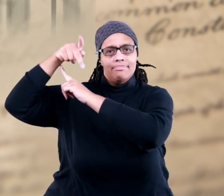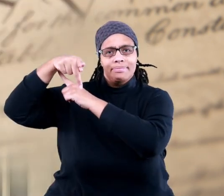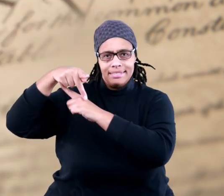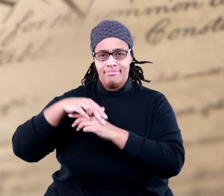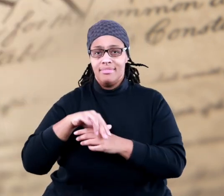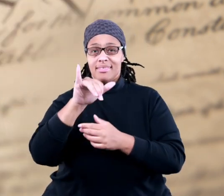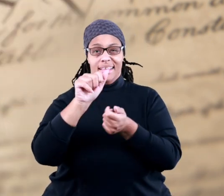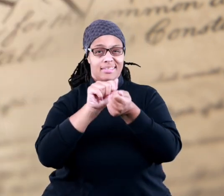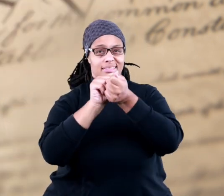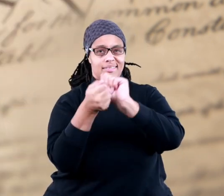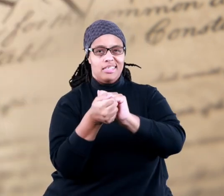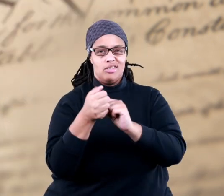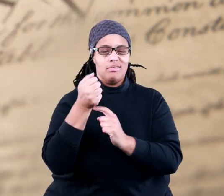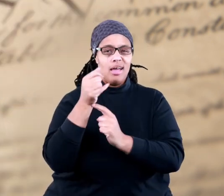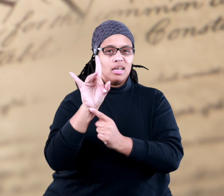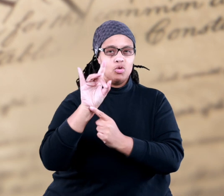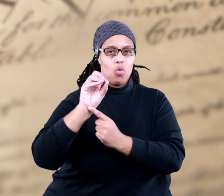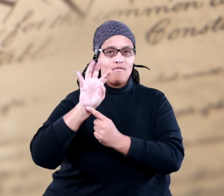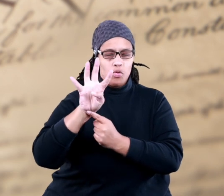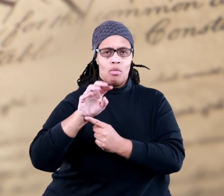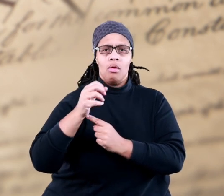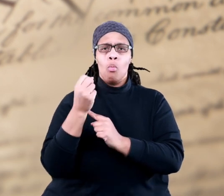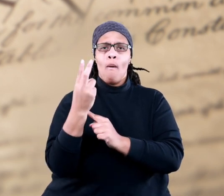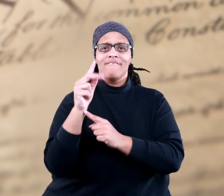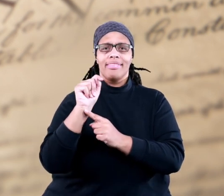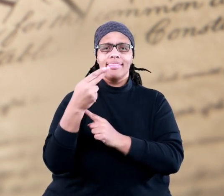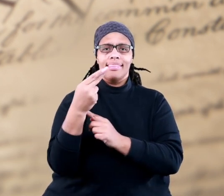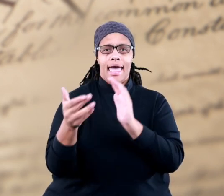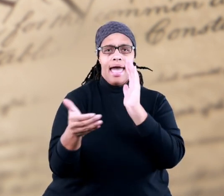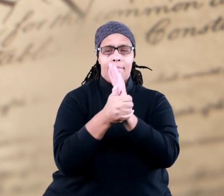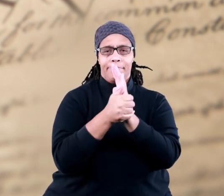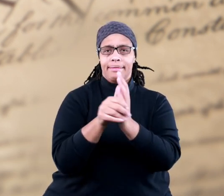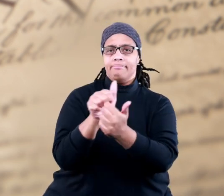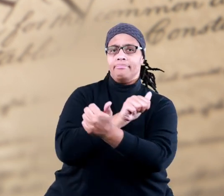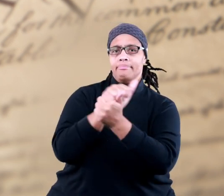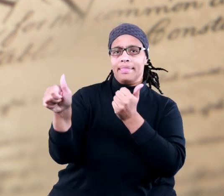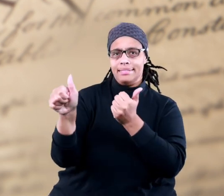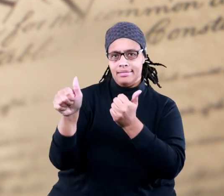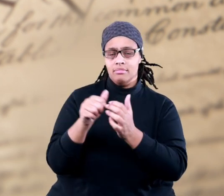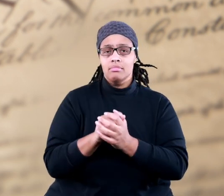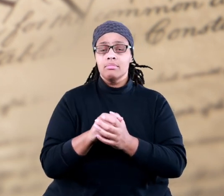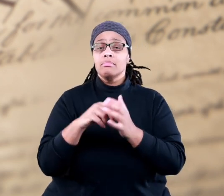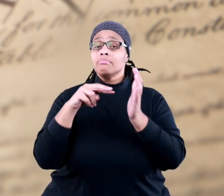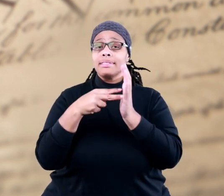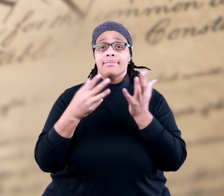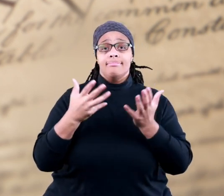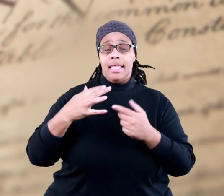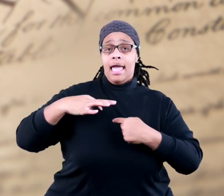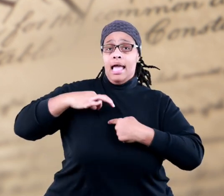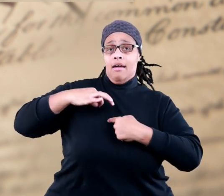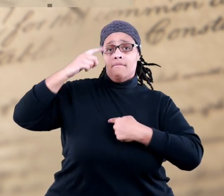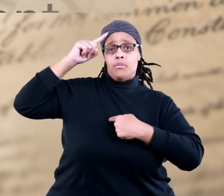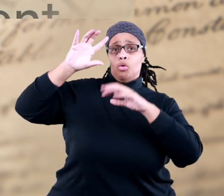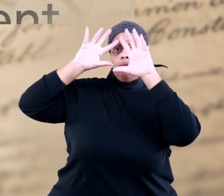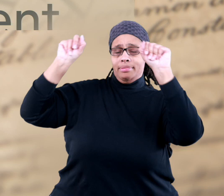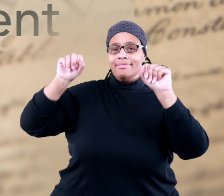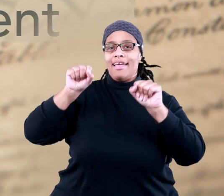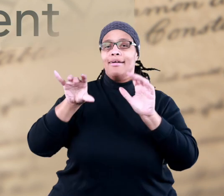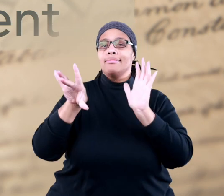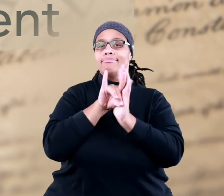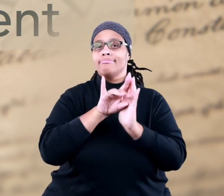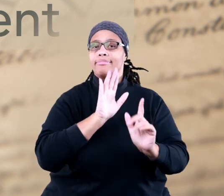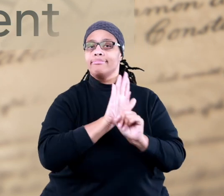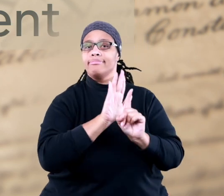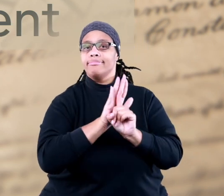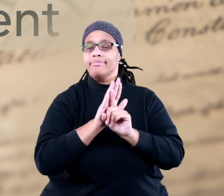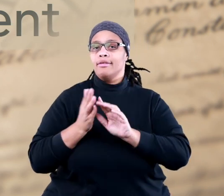president. That changed in 1804 when the 12th Amendment was passed, making it so the candidate for president could